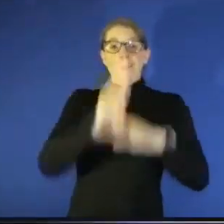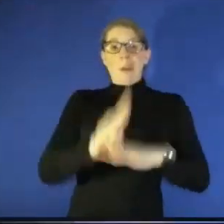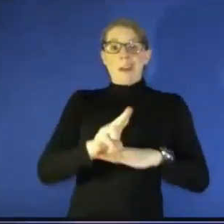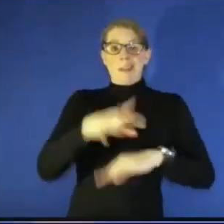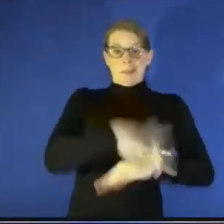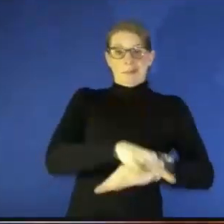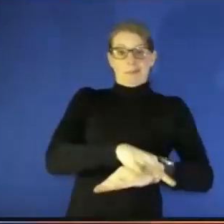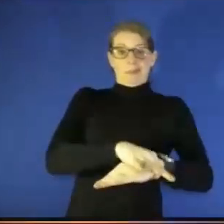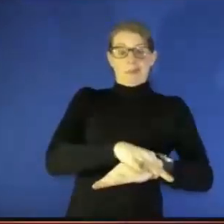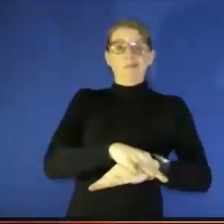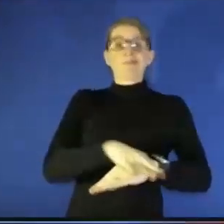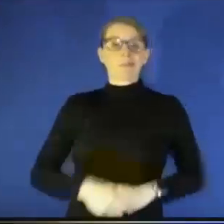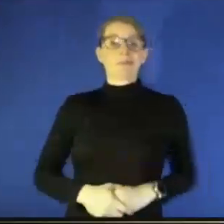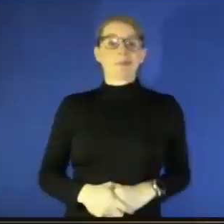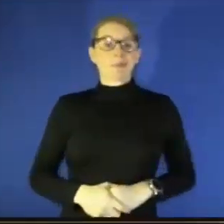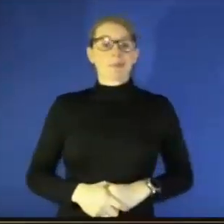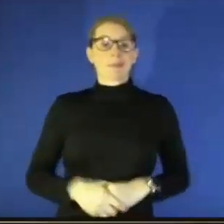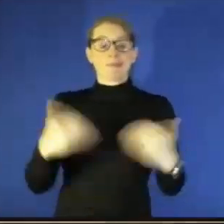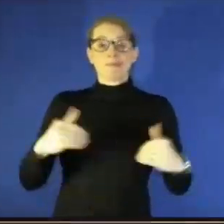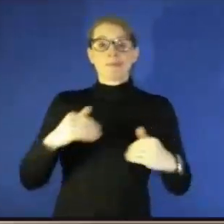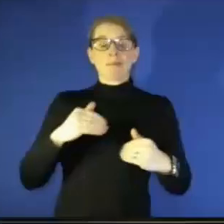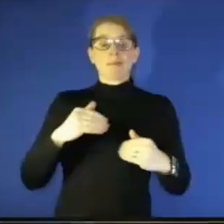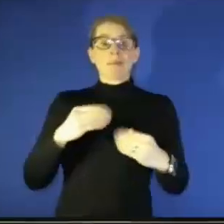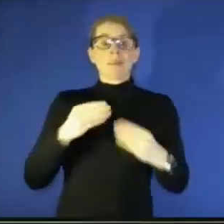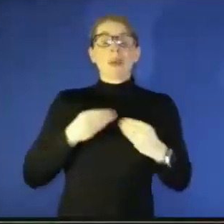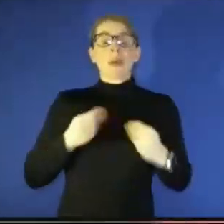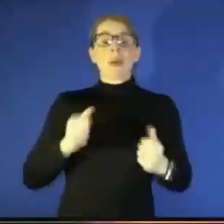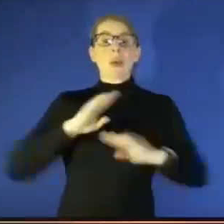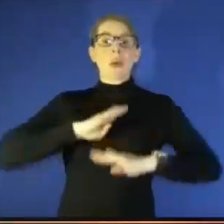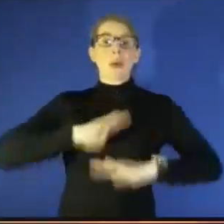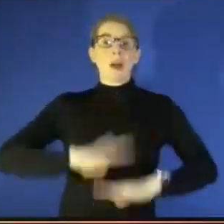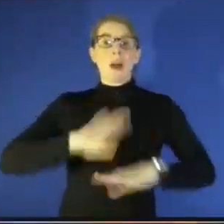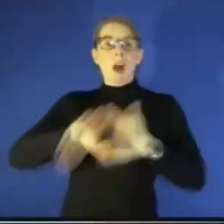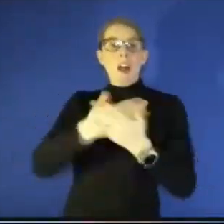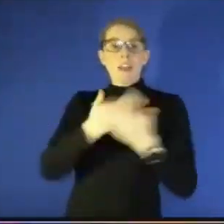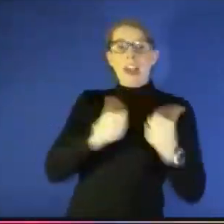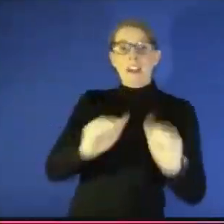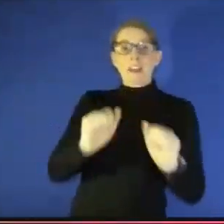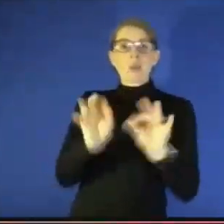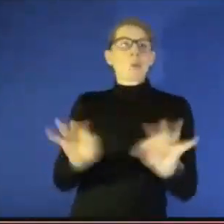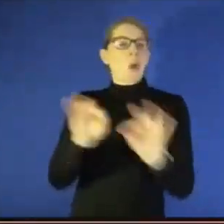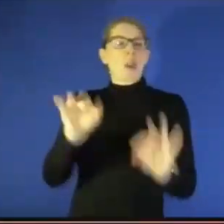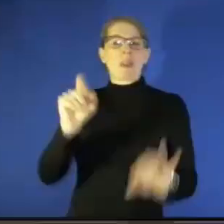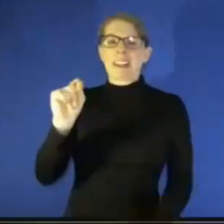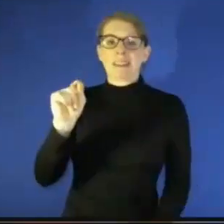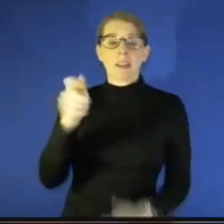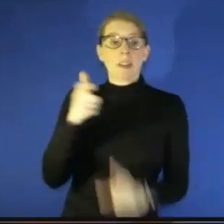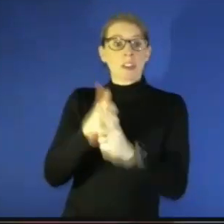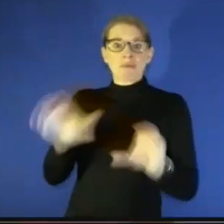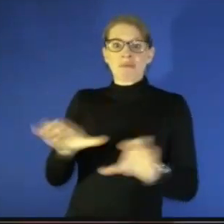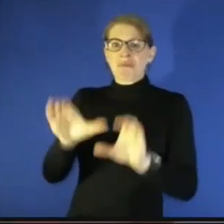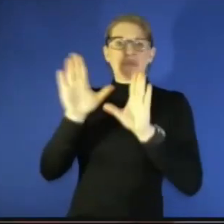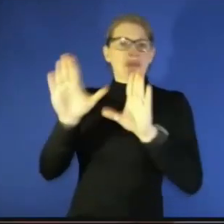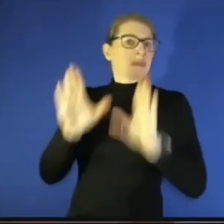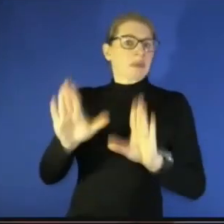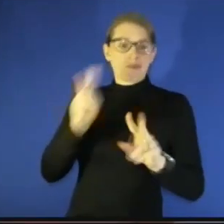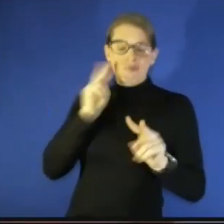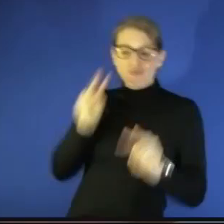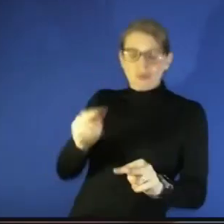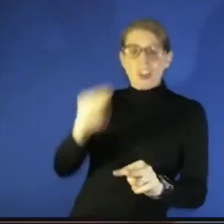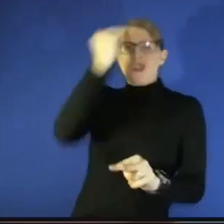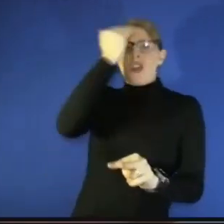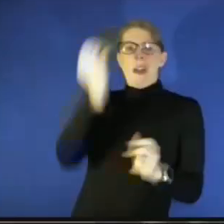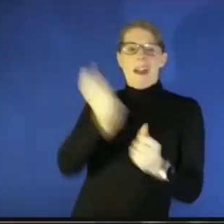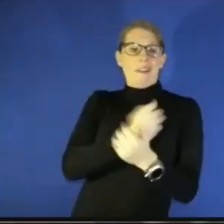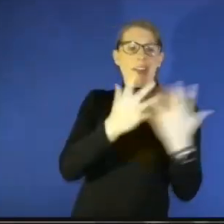bracelet. It's a big release that all of that effort was worth it. And when you see how amazing she did, you just know that everything